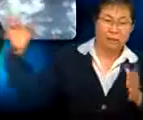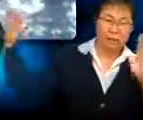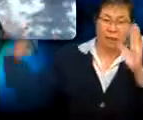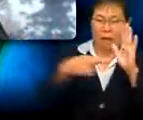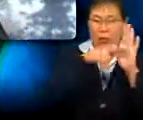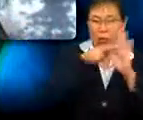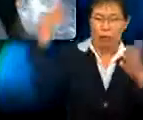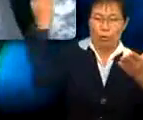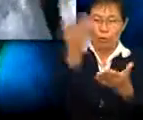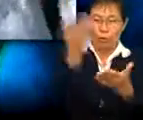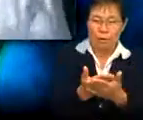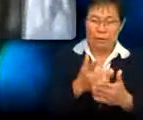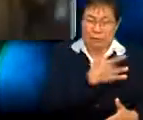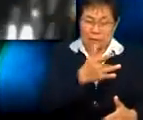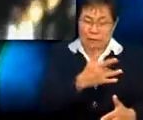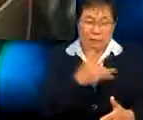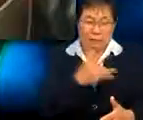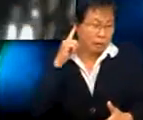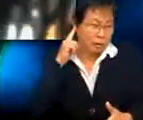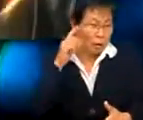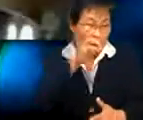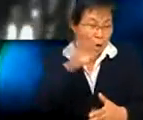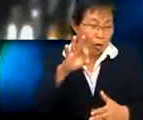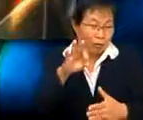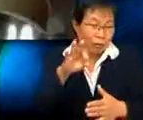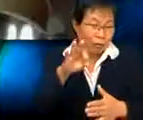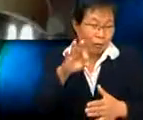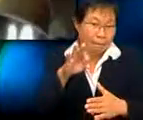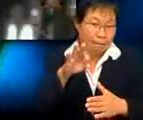These echoes reach the sensitive ears of the bat.